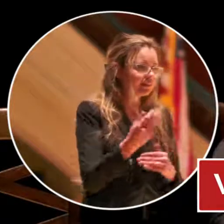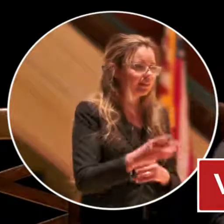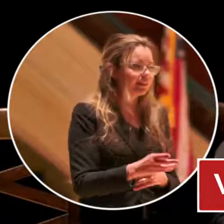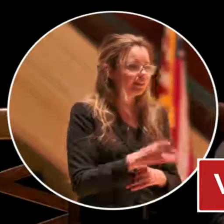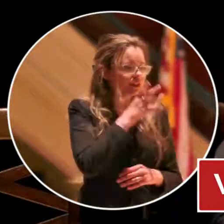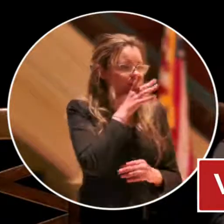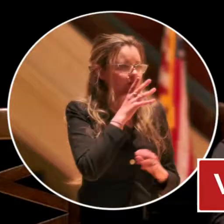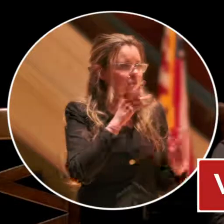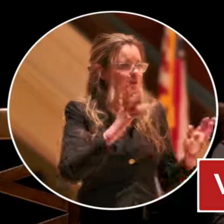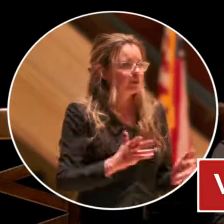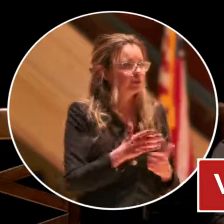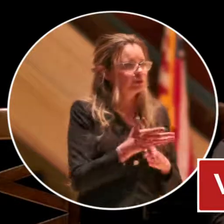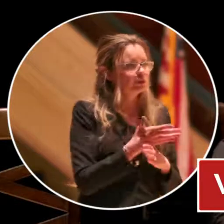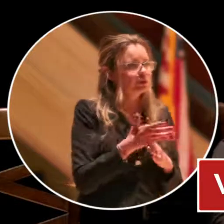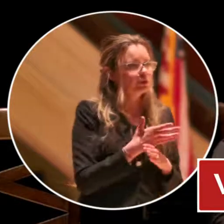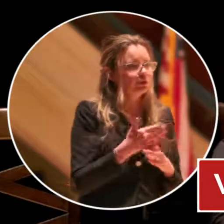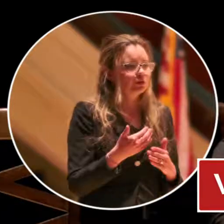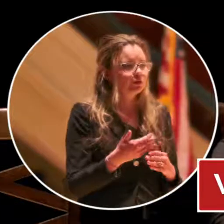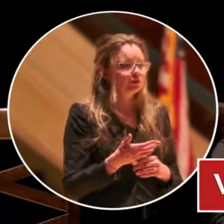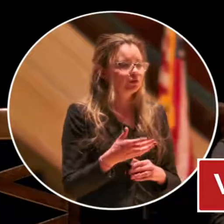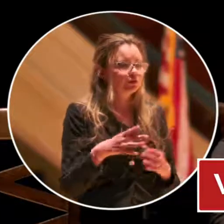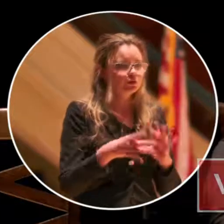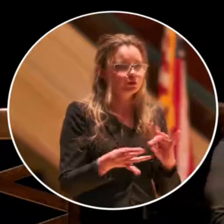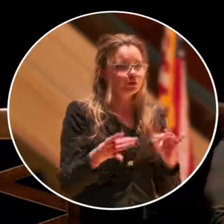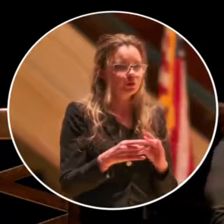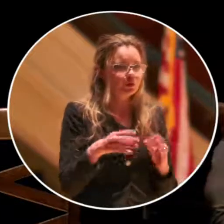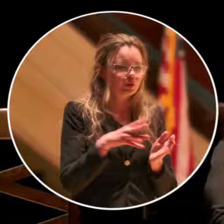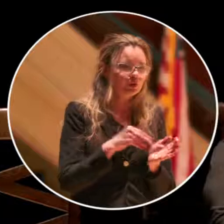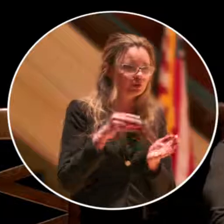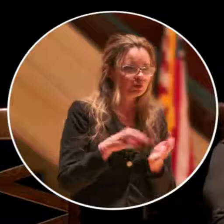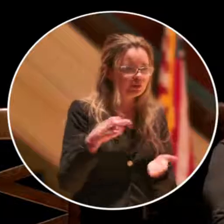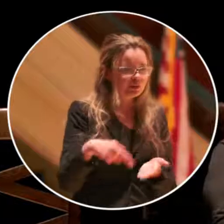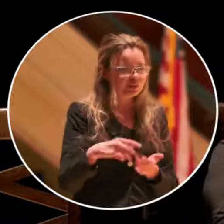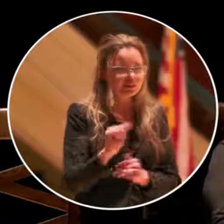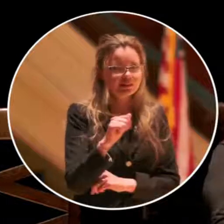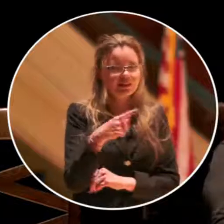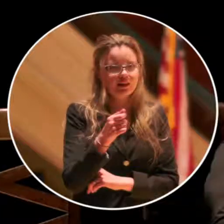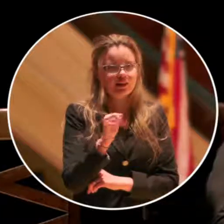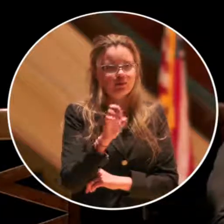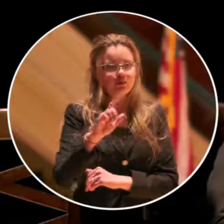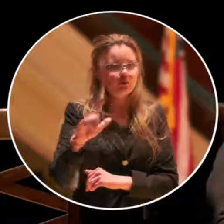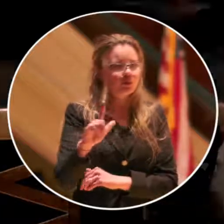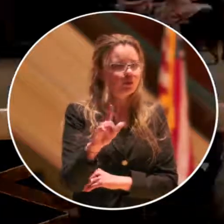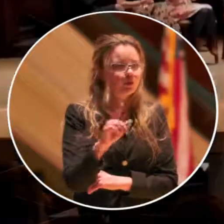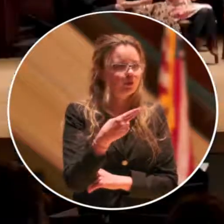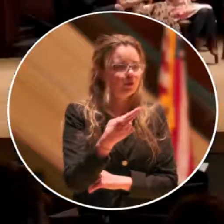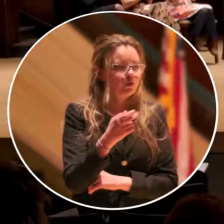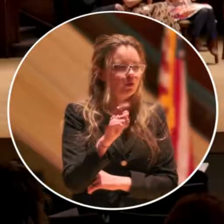with us called Learning to Dance. Please welcome April Holmes.